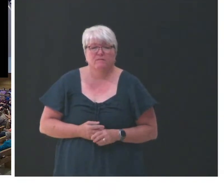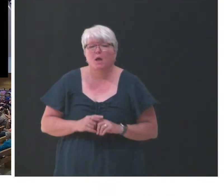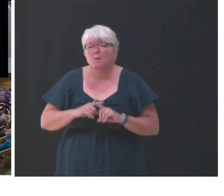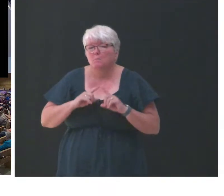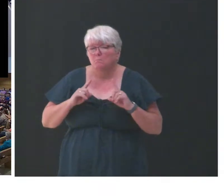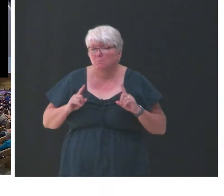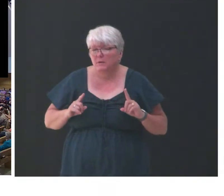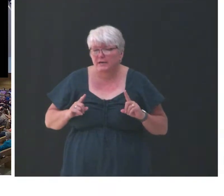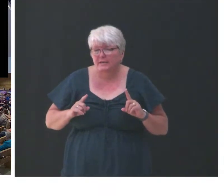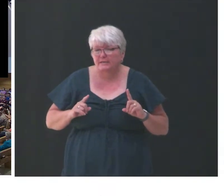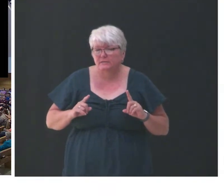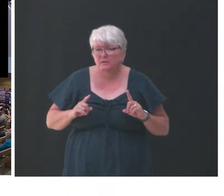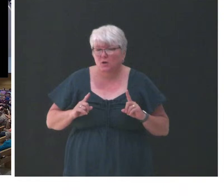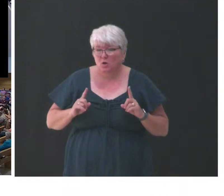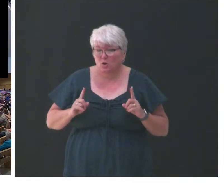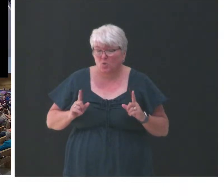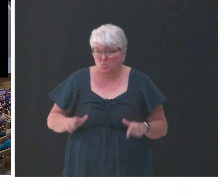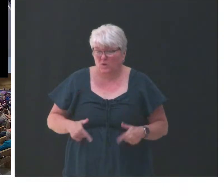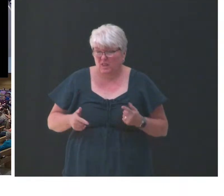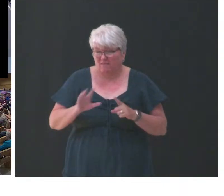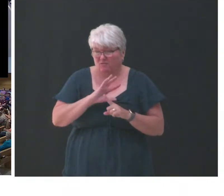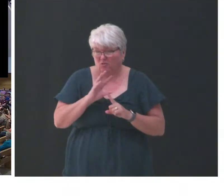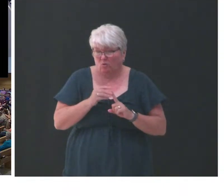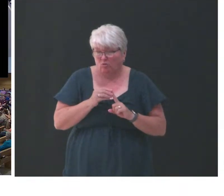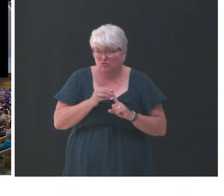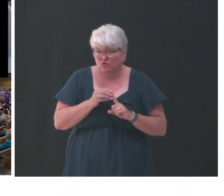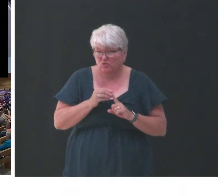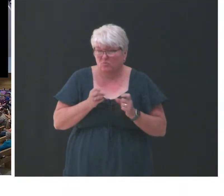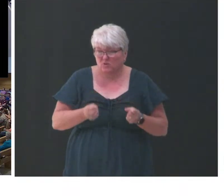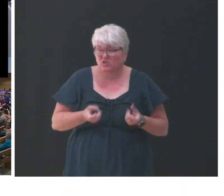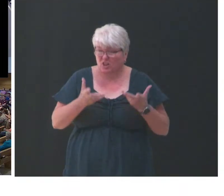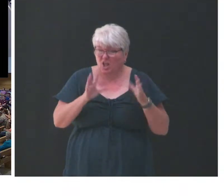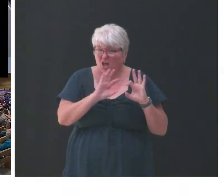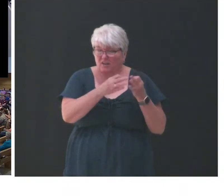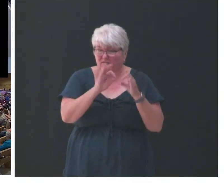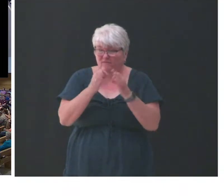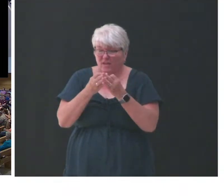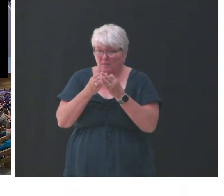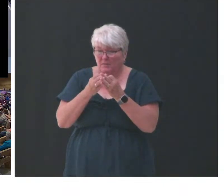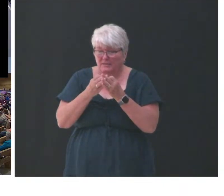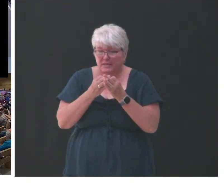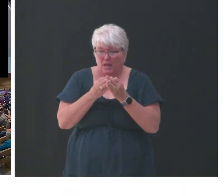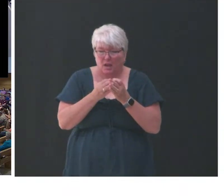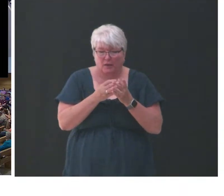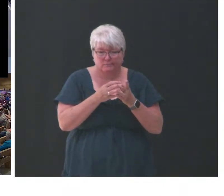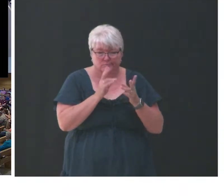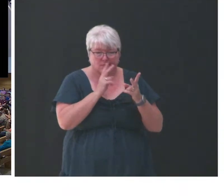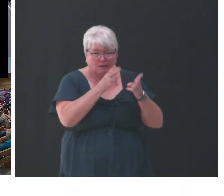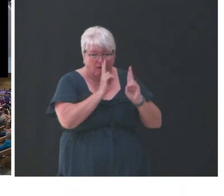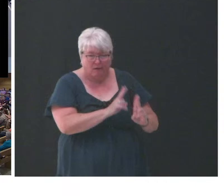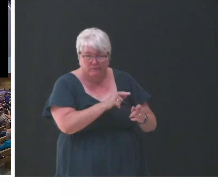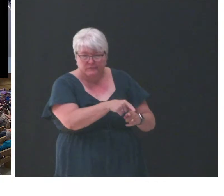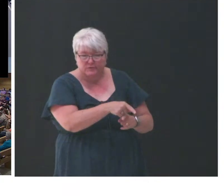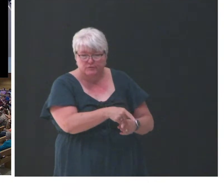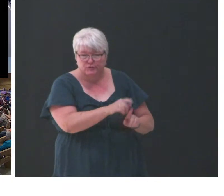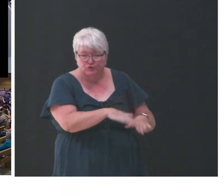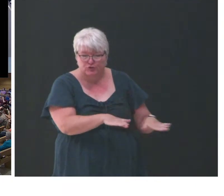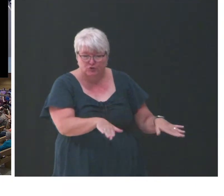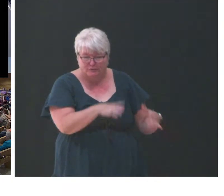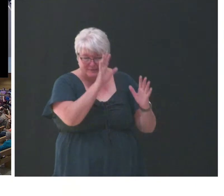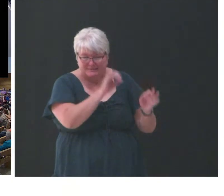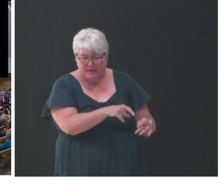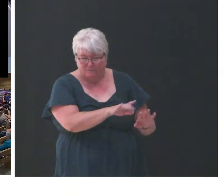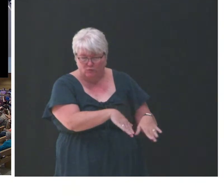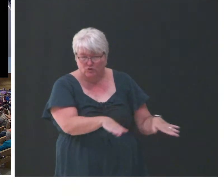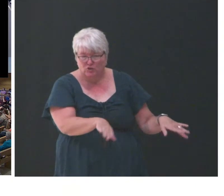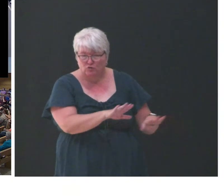But we live in a culture where there's a lot of families that idolize their children. Decisions are made on behalf of the kids, or the